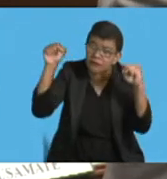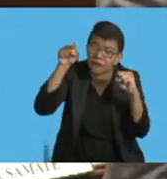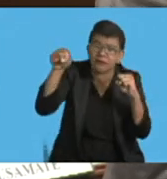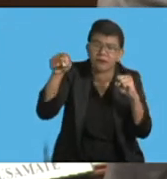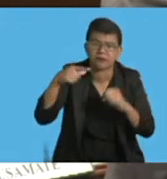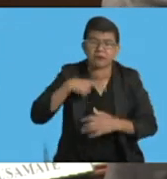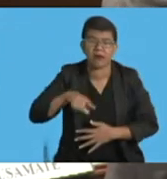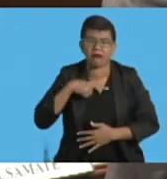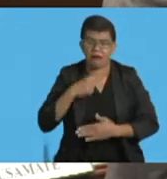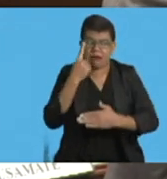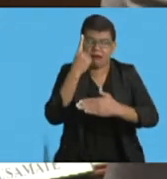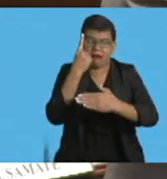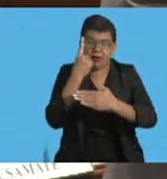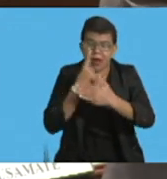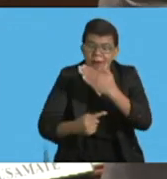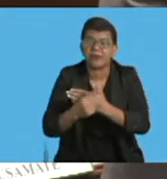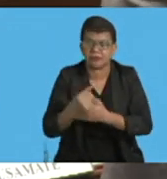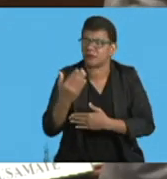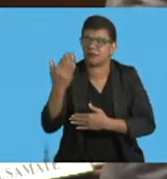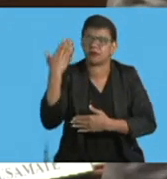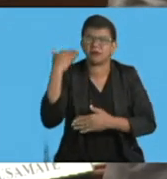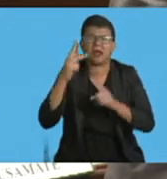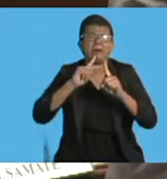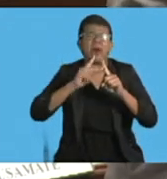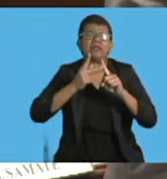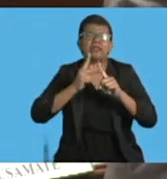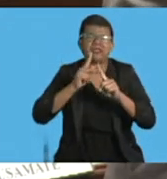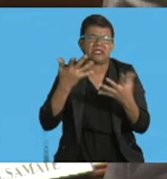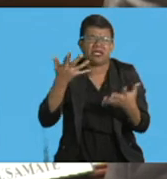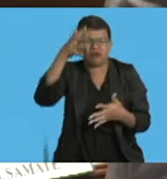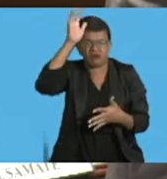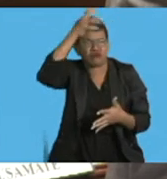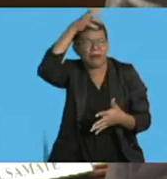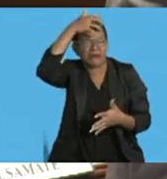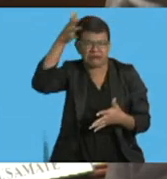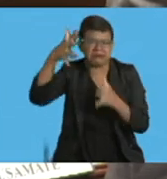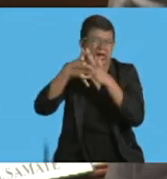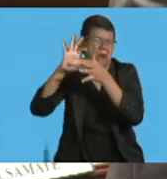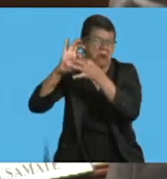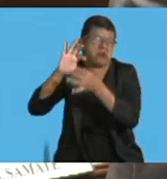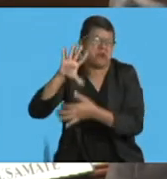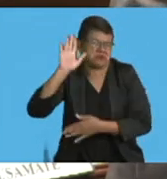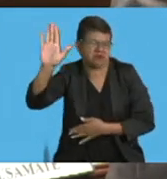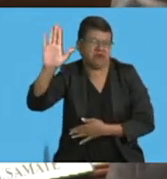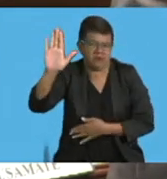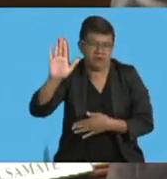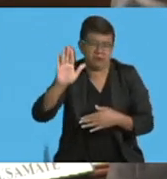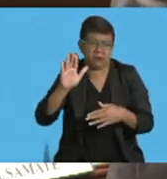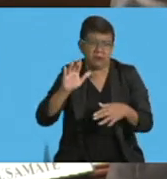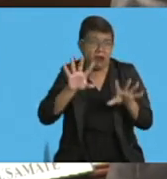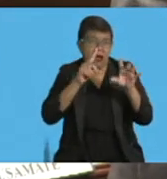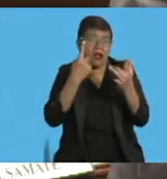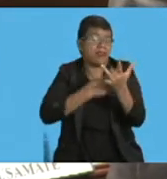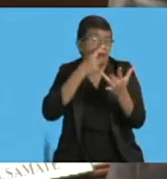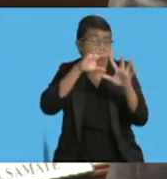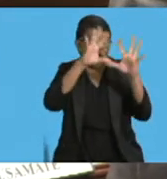this political decisions being made has prompted businesses to adopt a wait-and-see approach, with investment activity